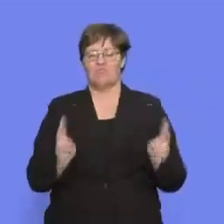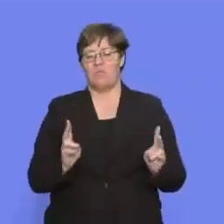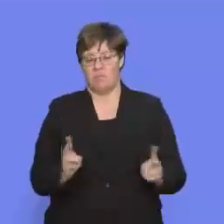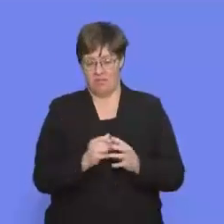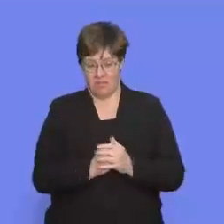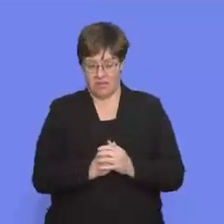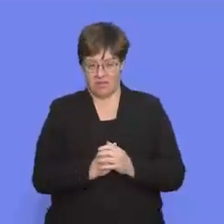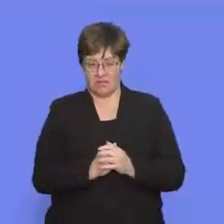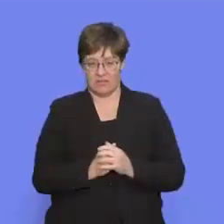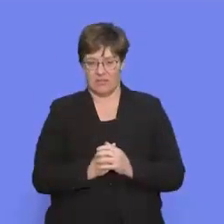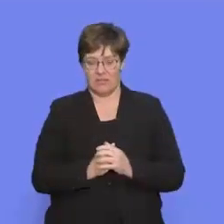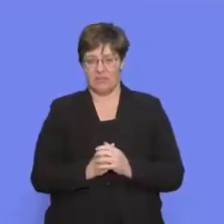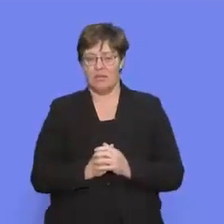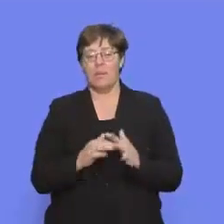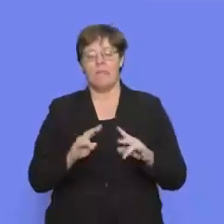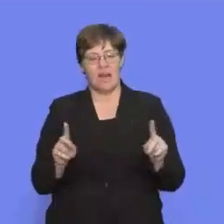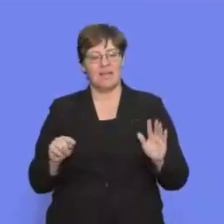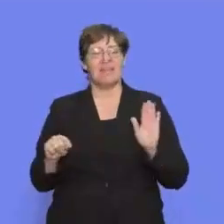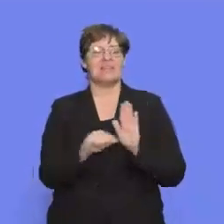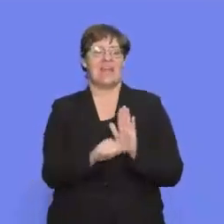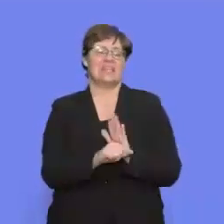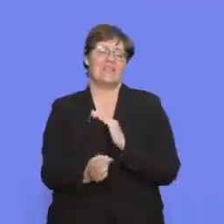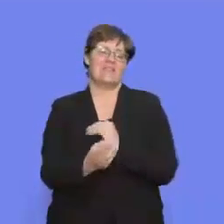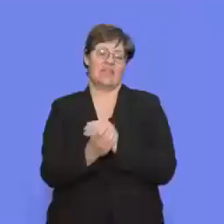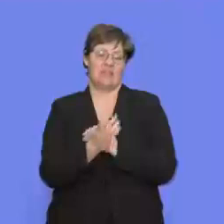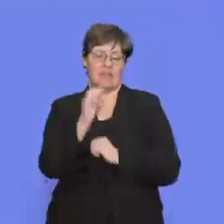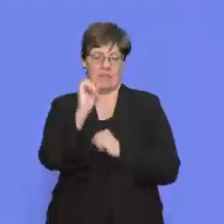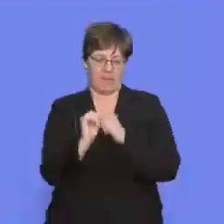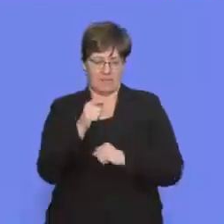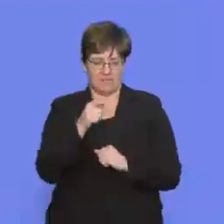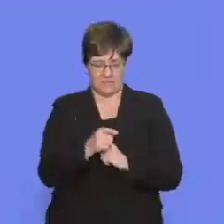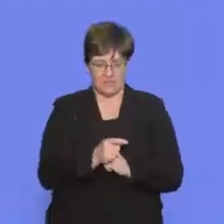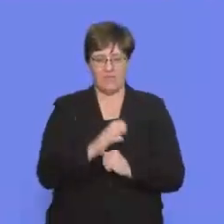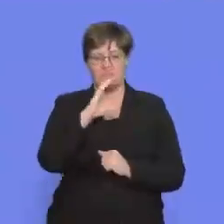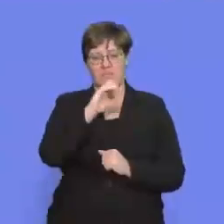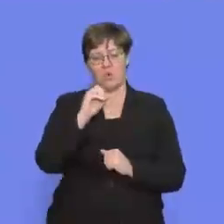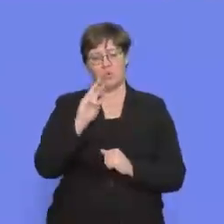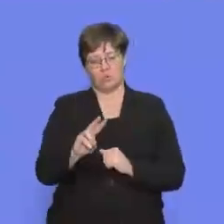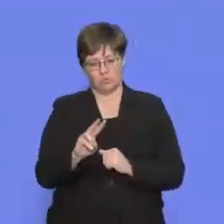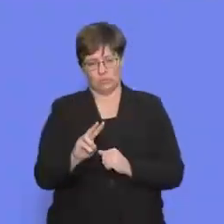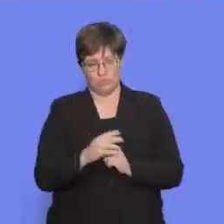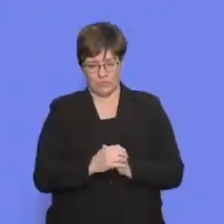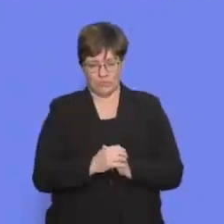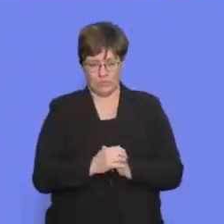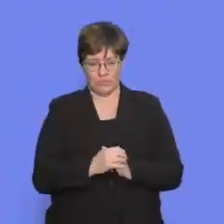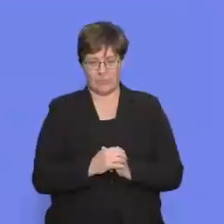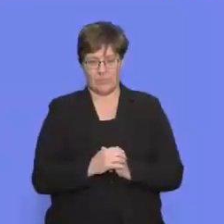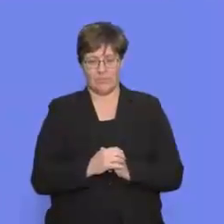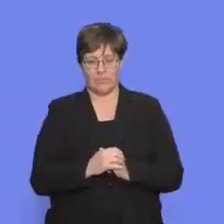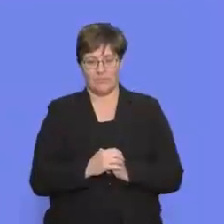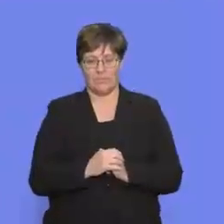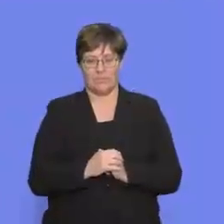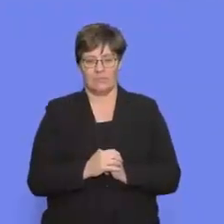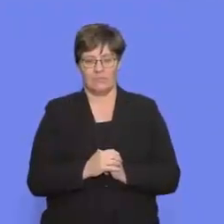feedback mechanism of carbon dioxide concentrations. Now, guys, I know you understood the control